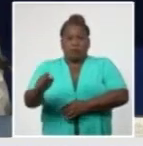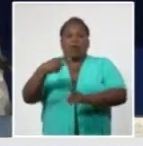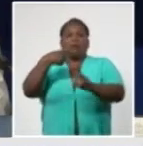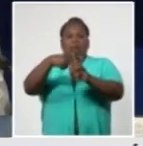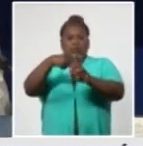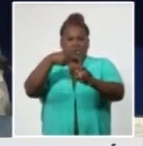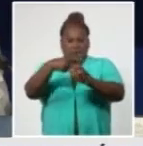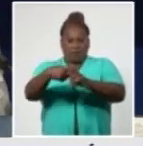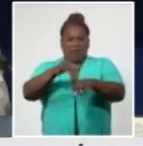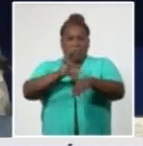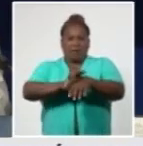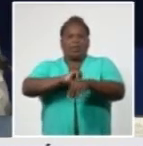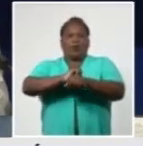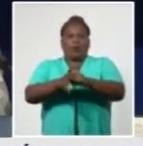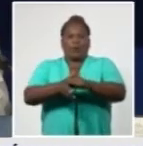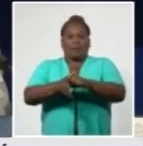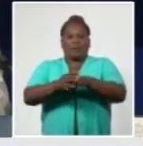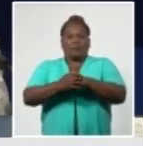2,319,